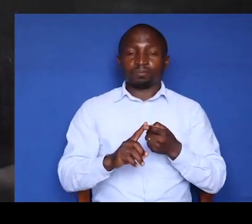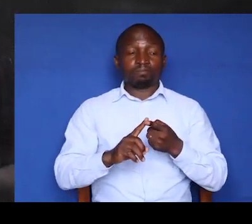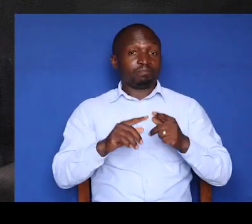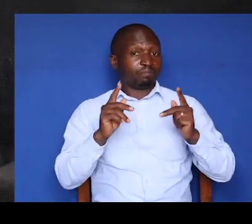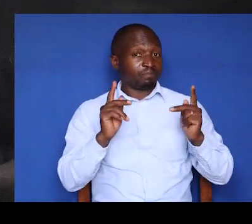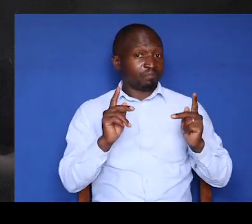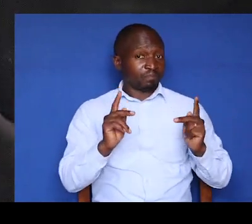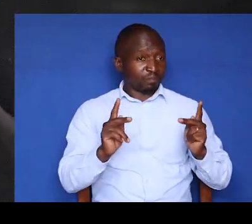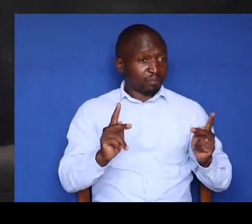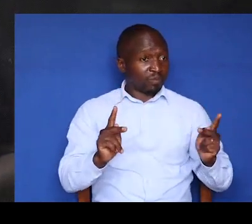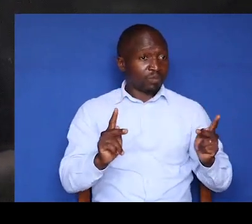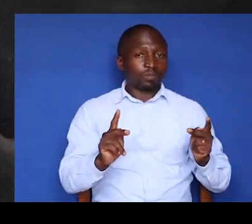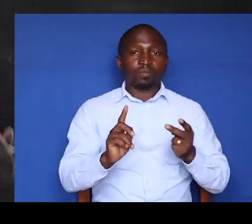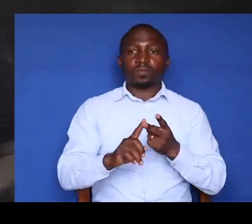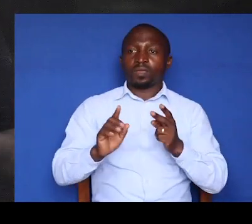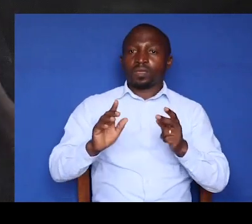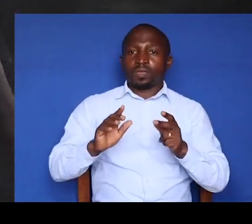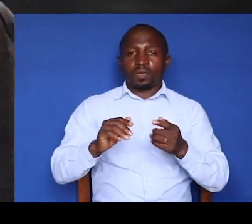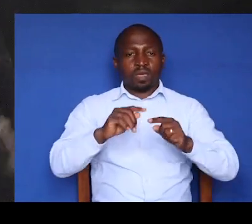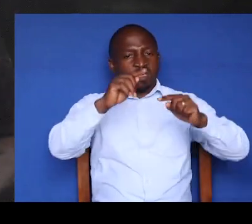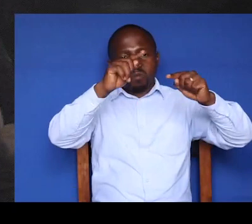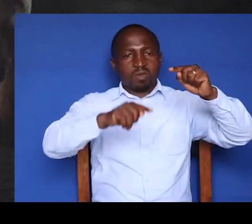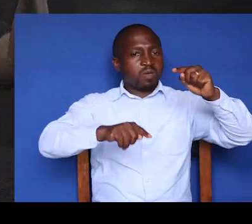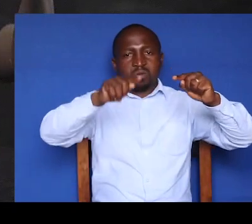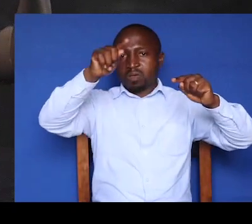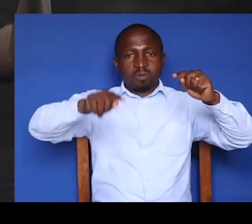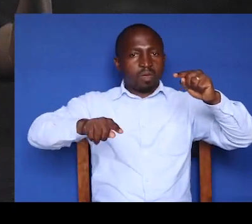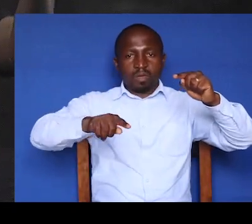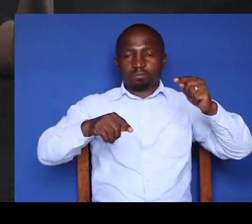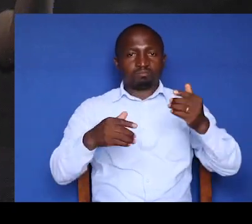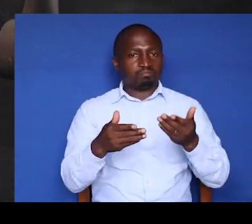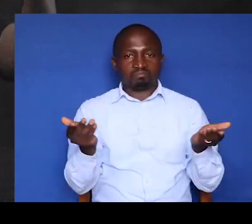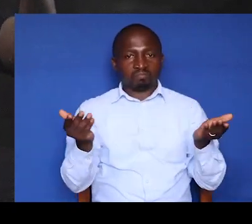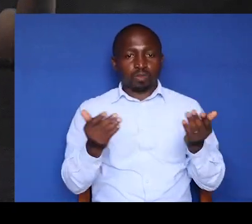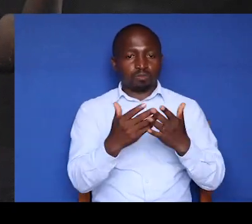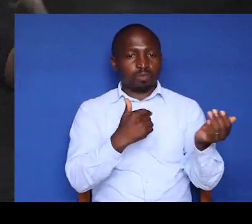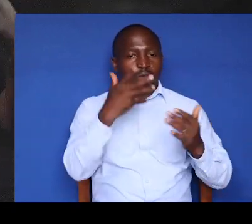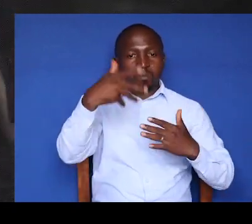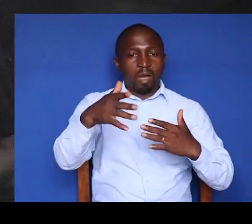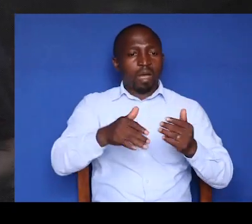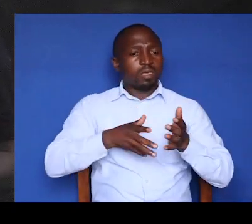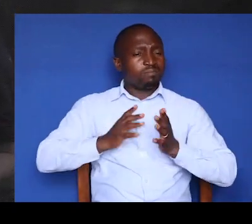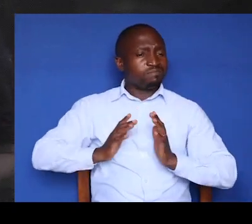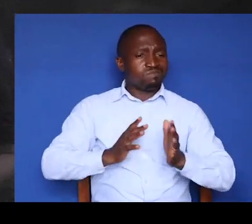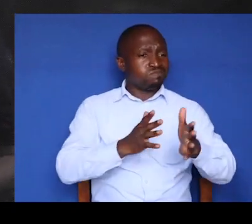mostly do not fluctuate much high, as water not retained at the